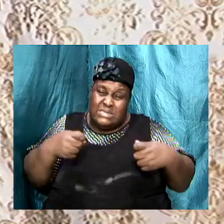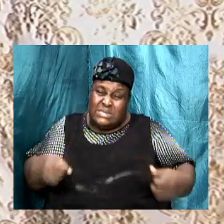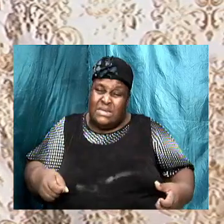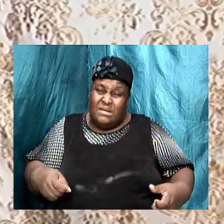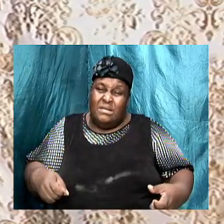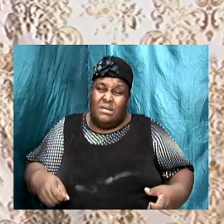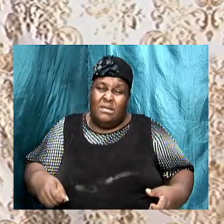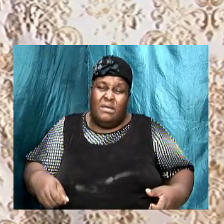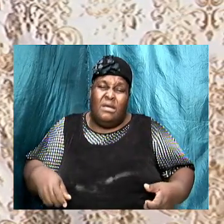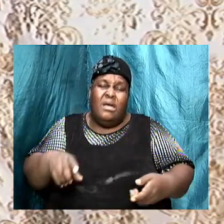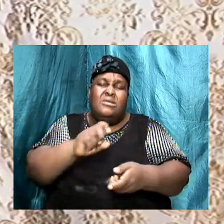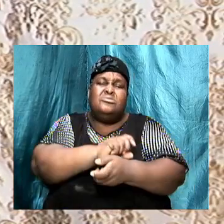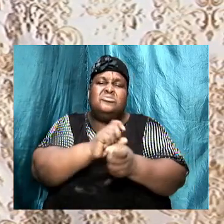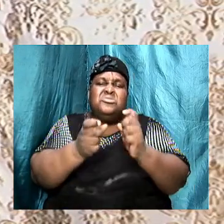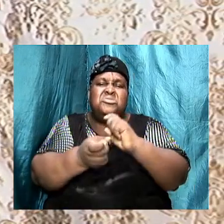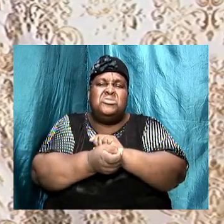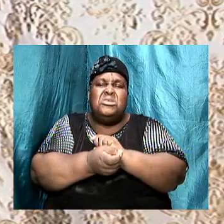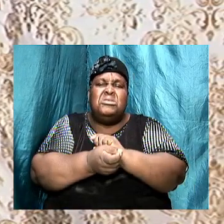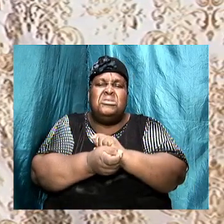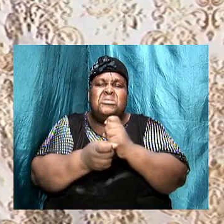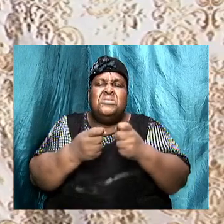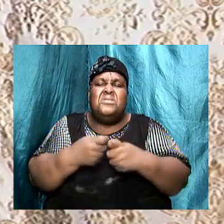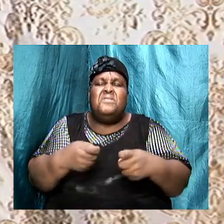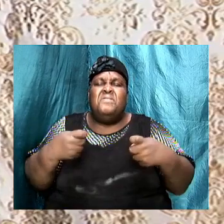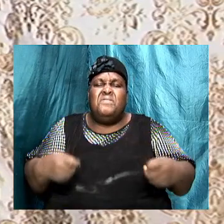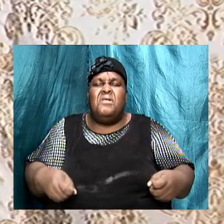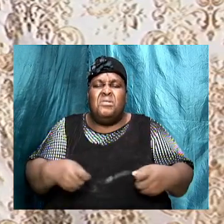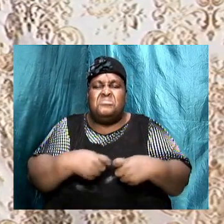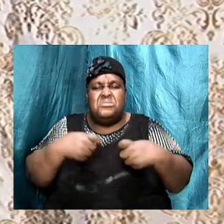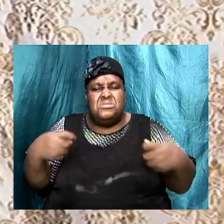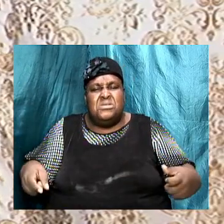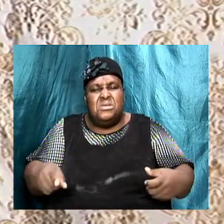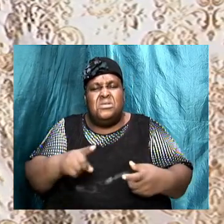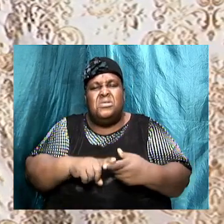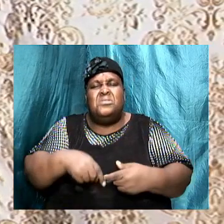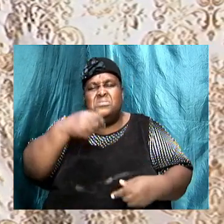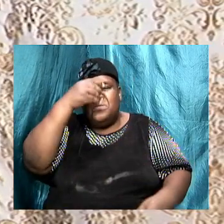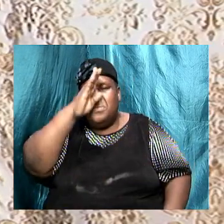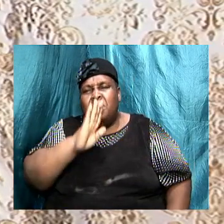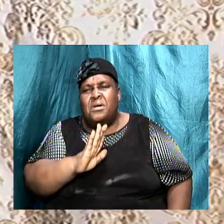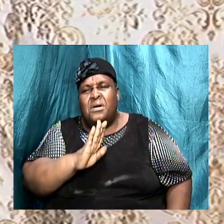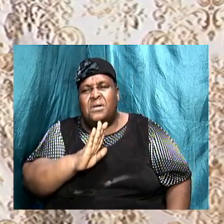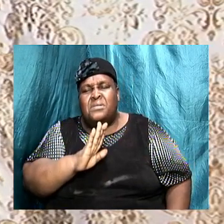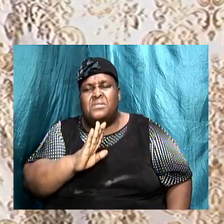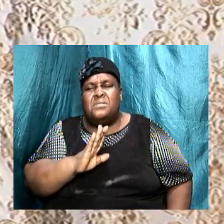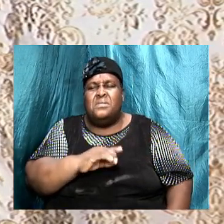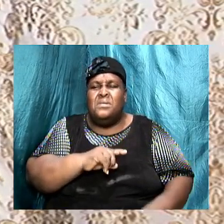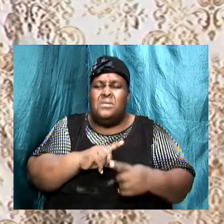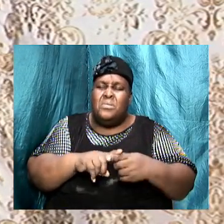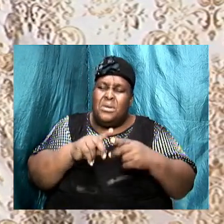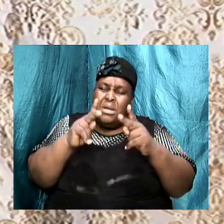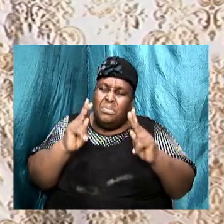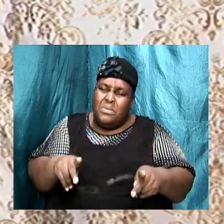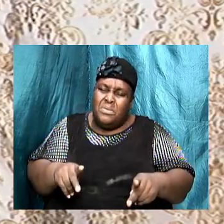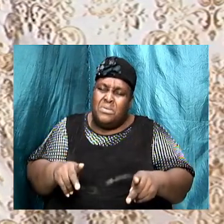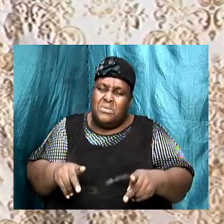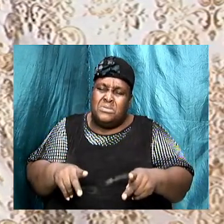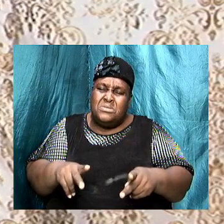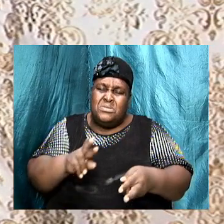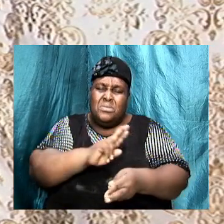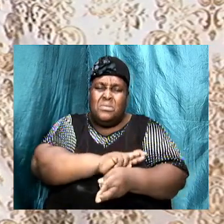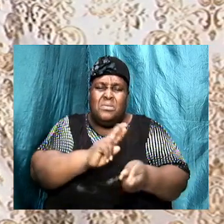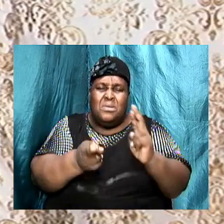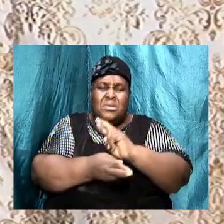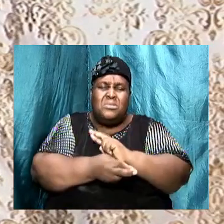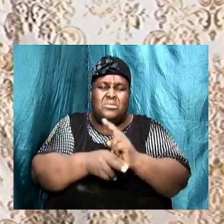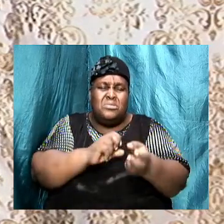of turning from sin and dedicating oneself to God. When a person is repented, he changes